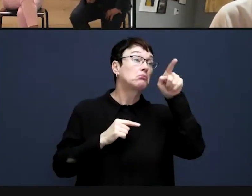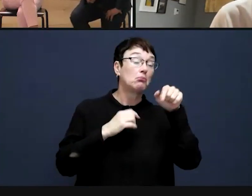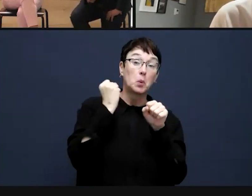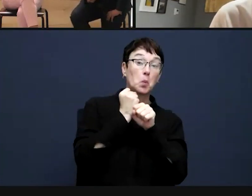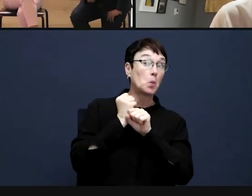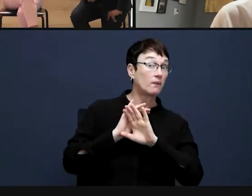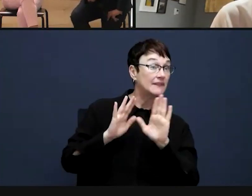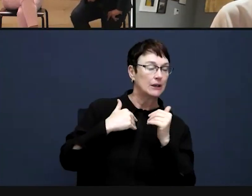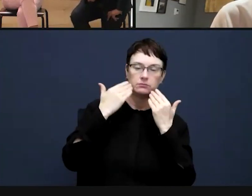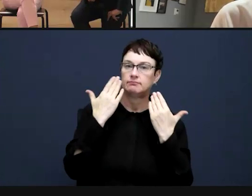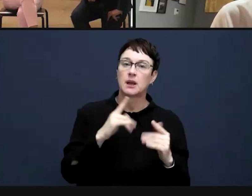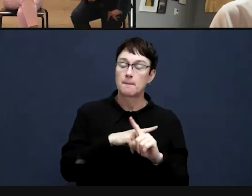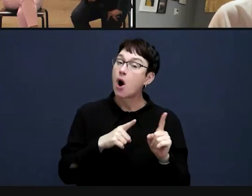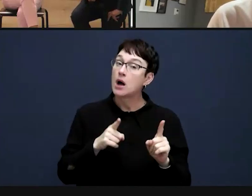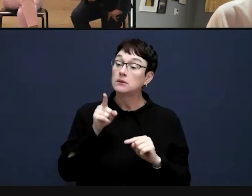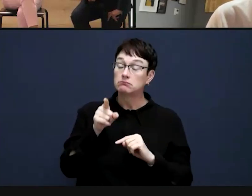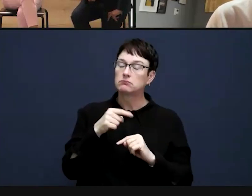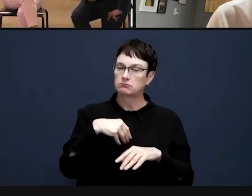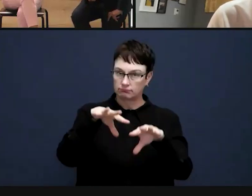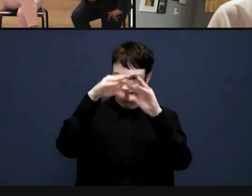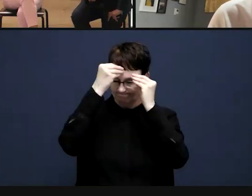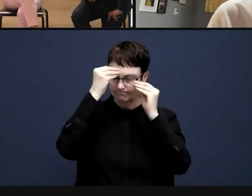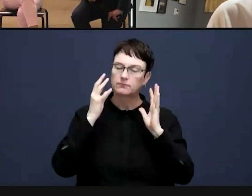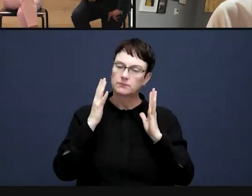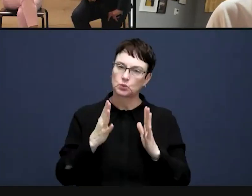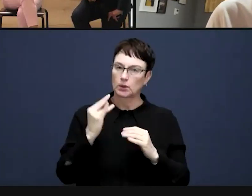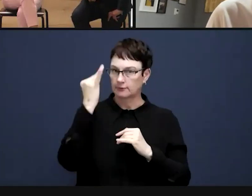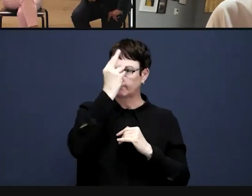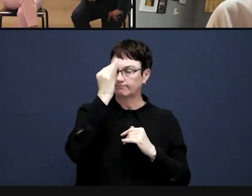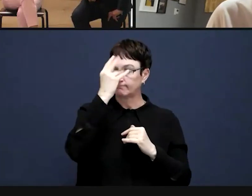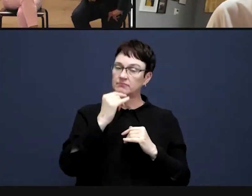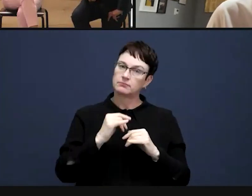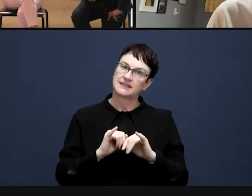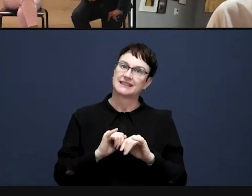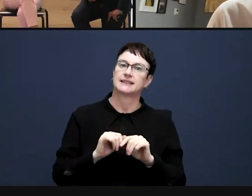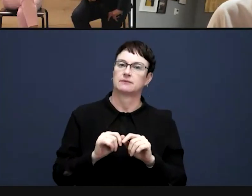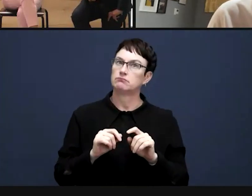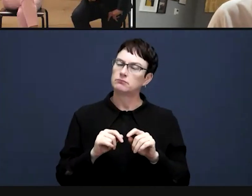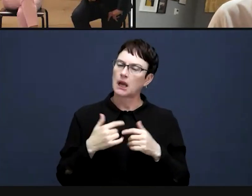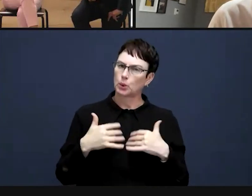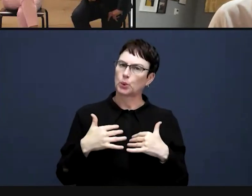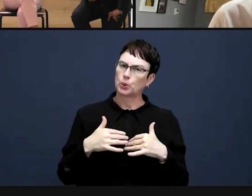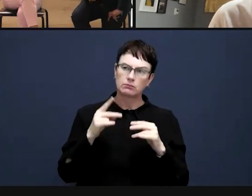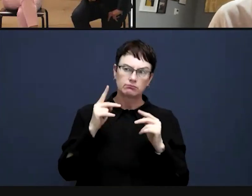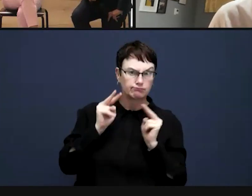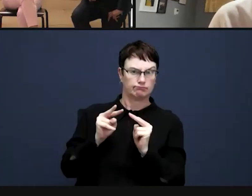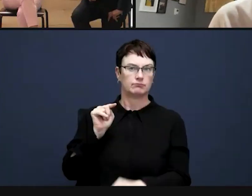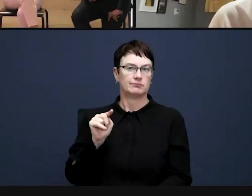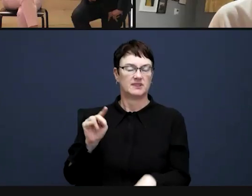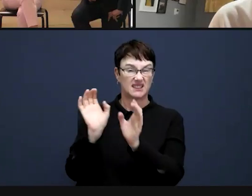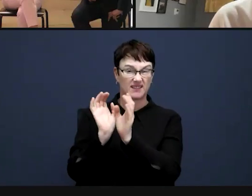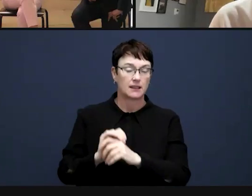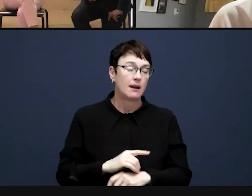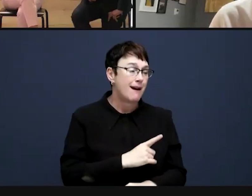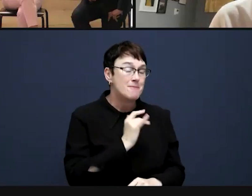considered very seriously. What may be an issue is that there are not enough experts, because in the system that IAAP is working